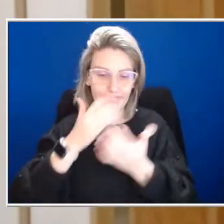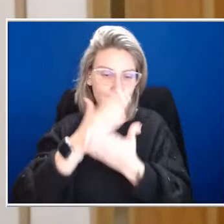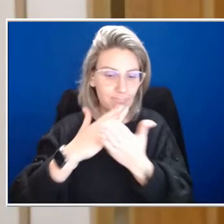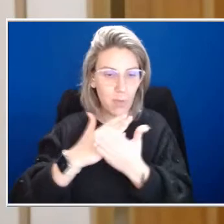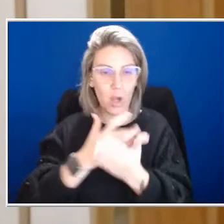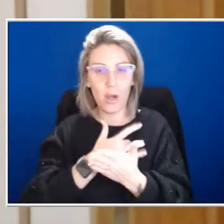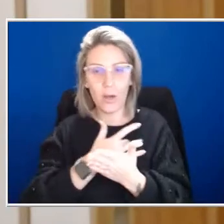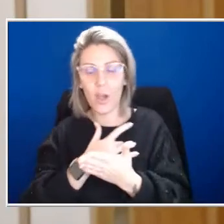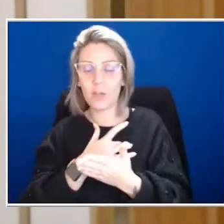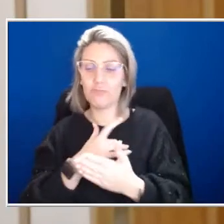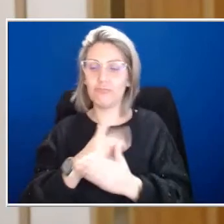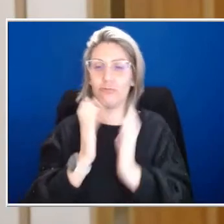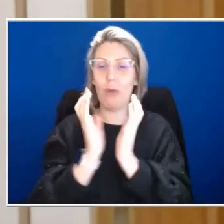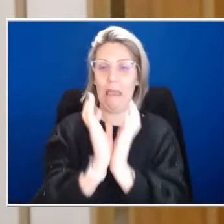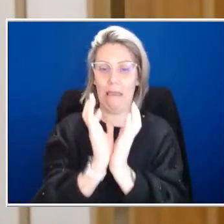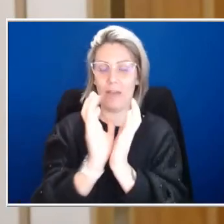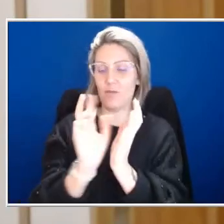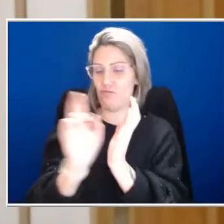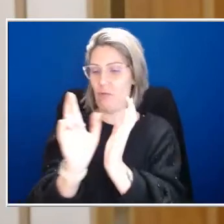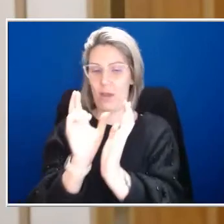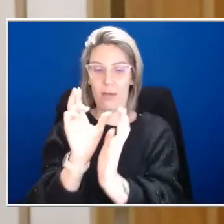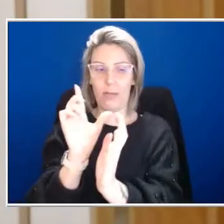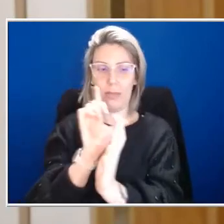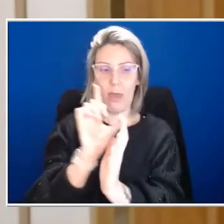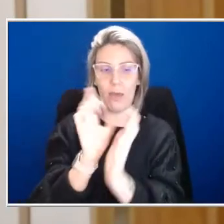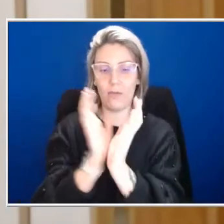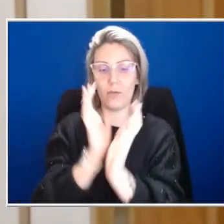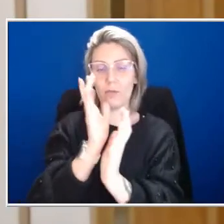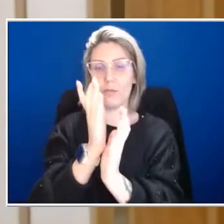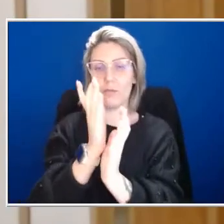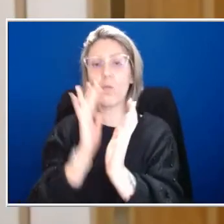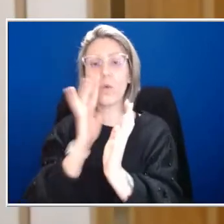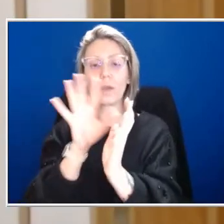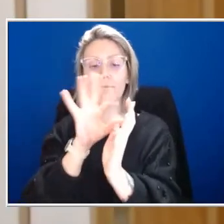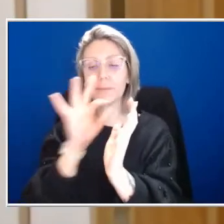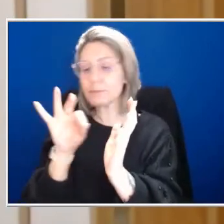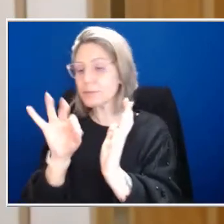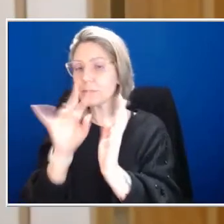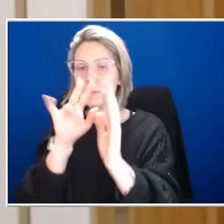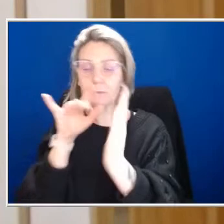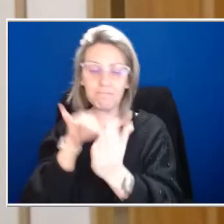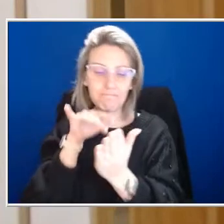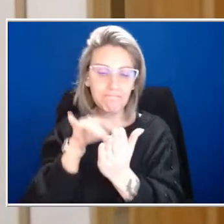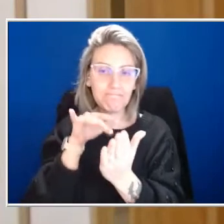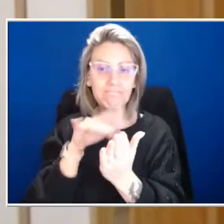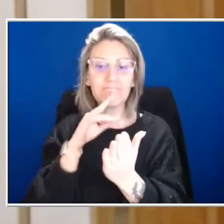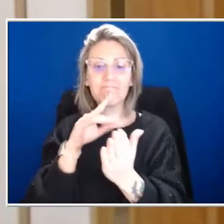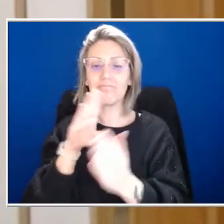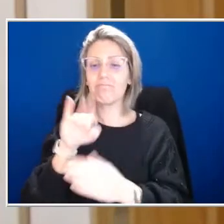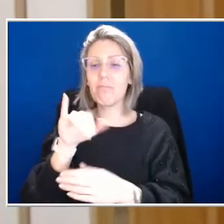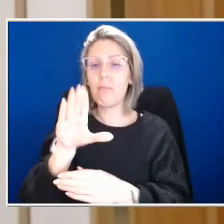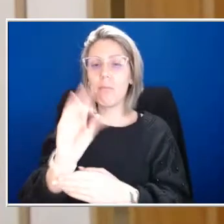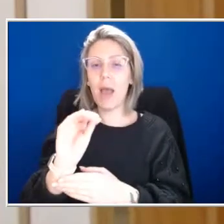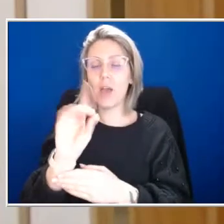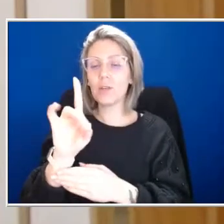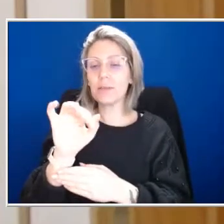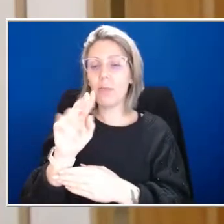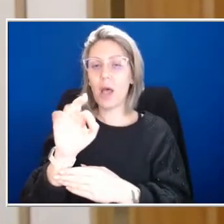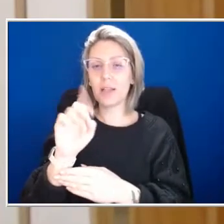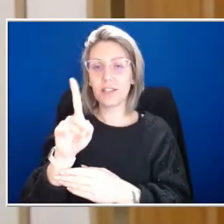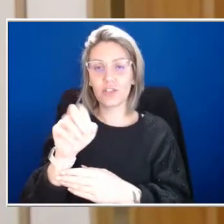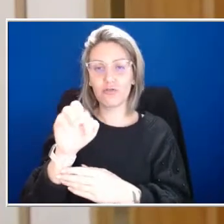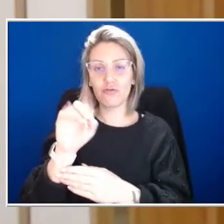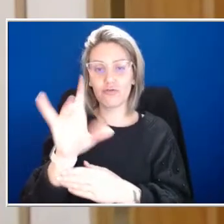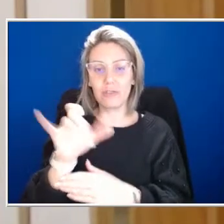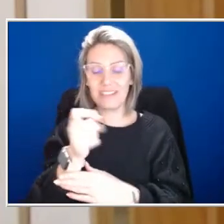right side, left side, and we keep them stored in what we call biorepository. There are several projects right now going on where